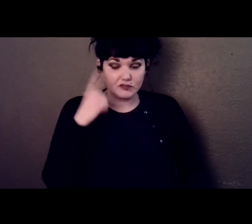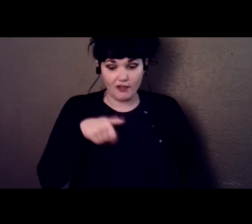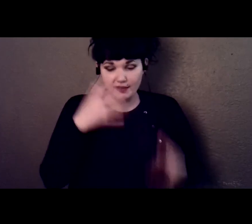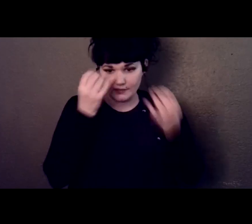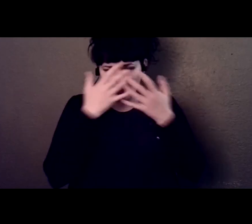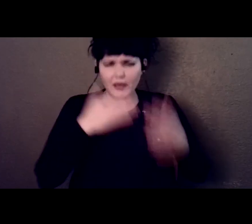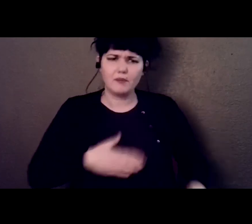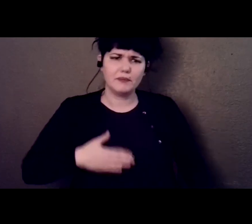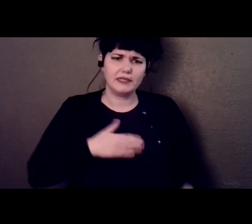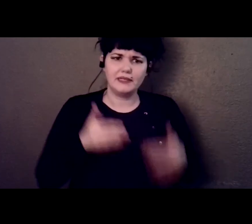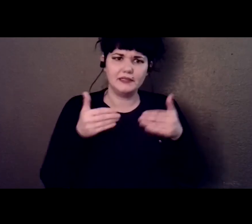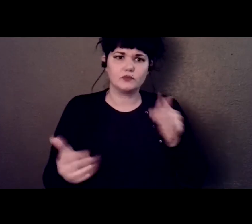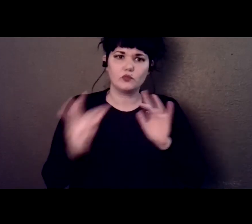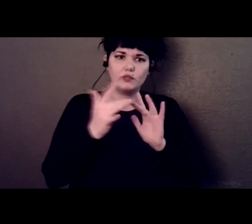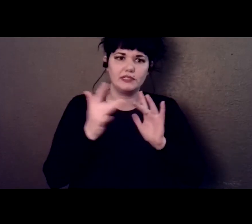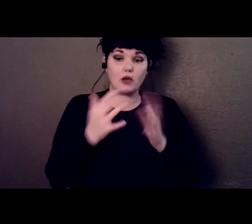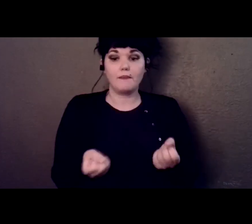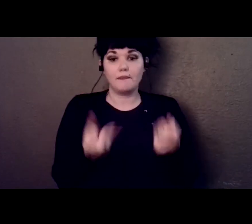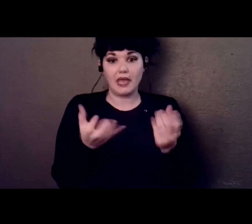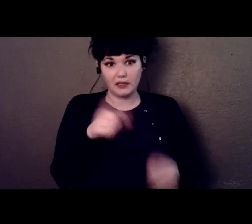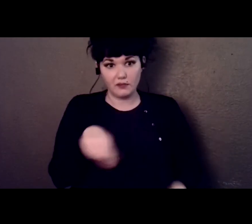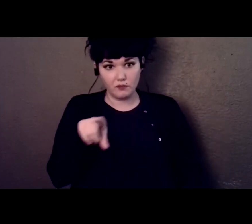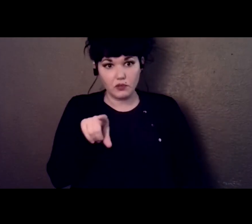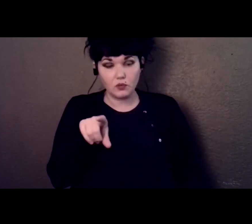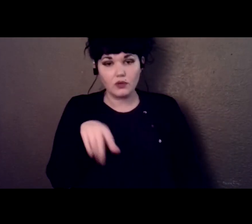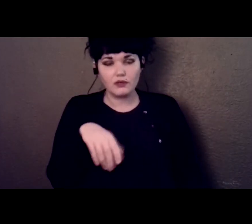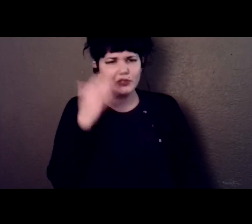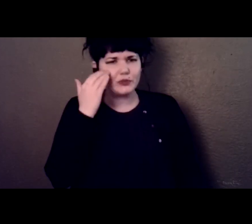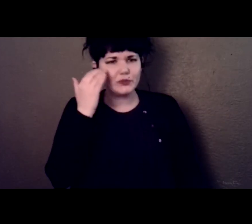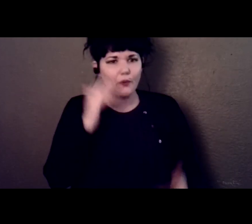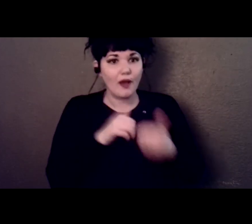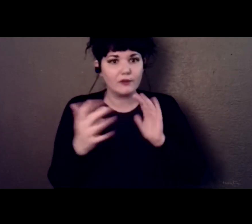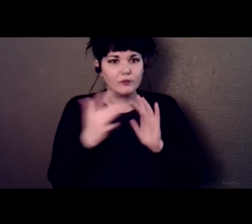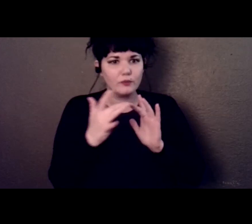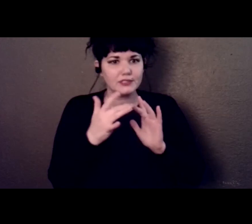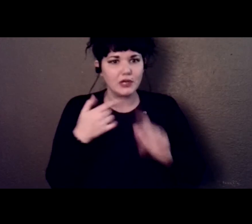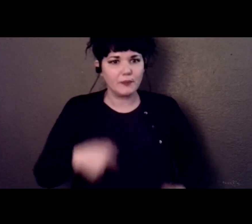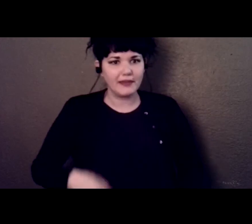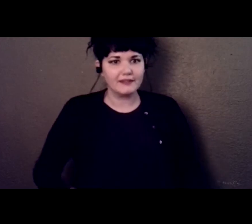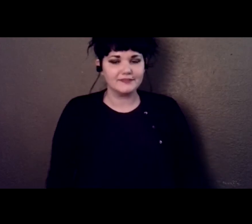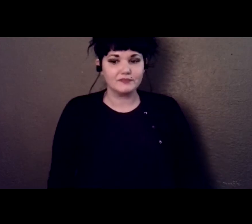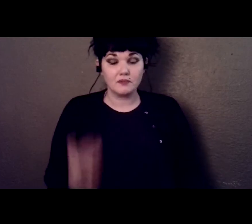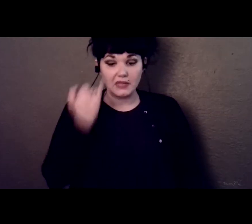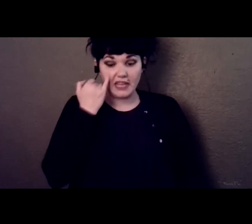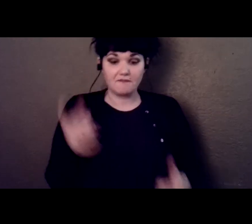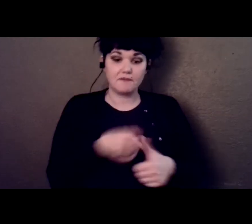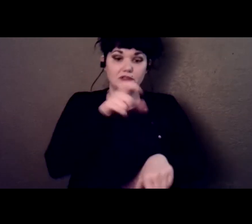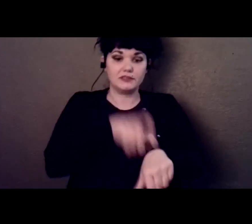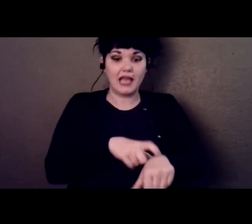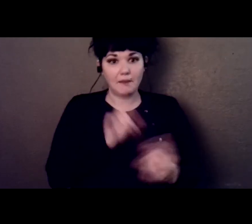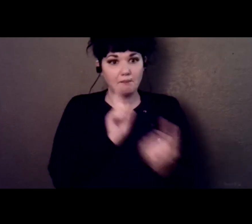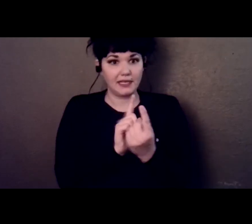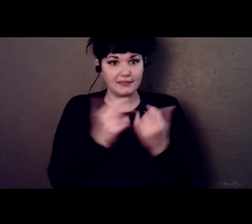of you on this call know, you know how to reach out to me. For those that I'm just meeting today,